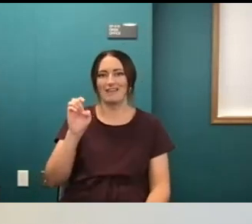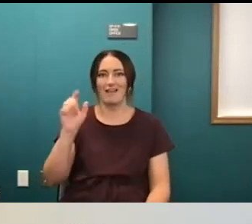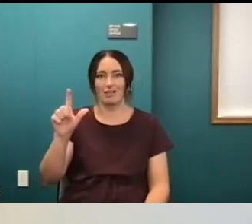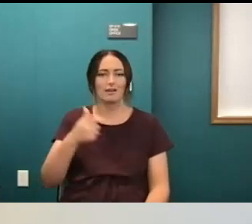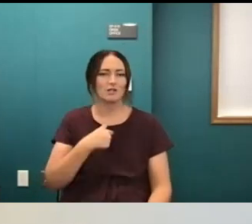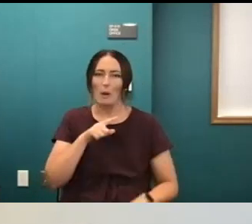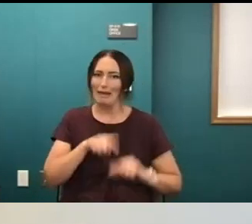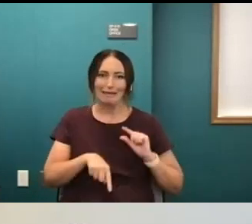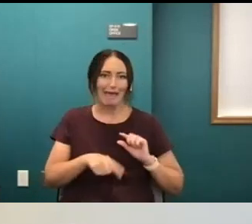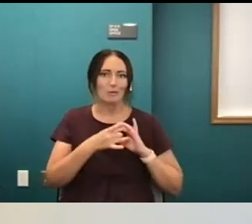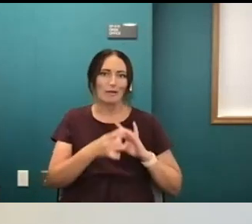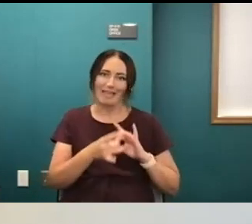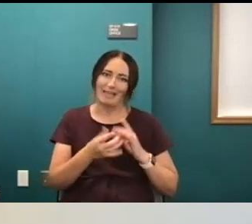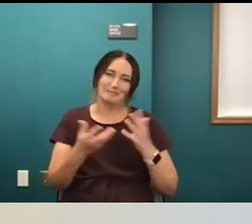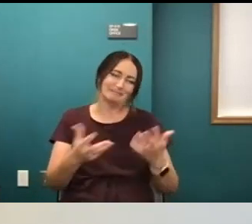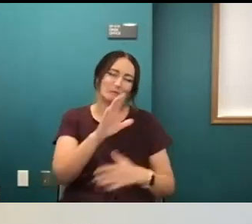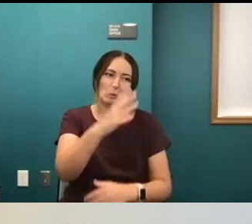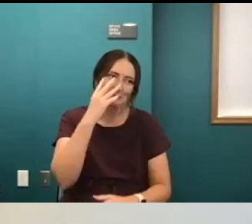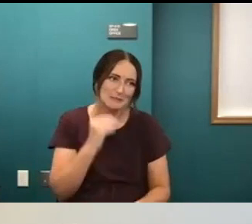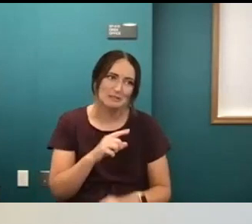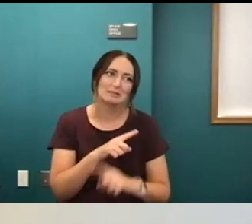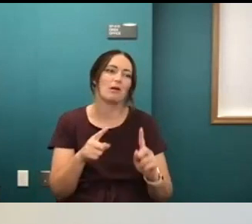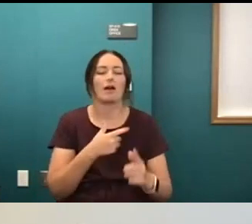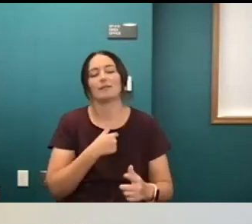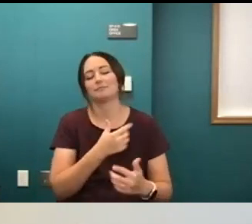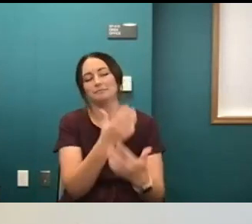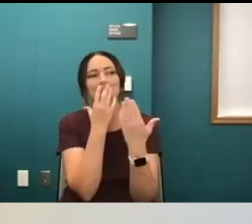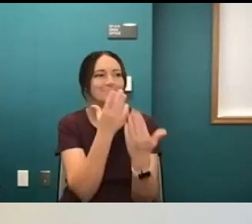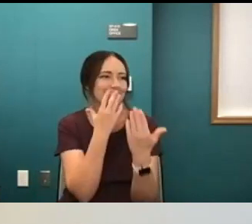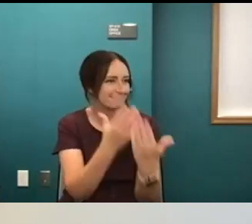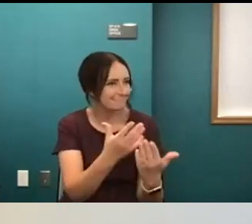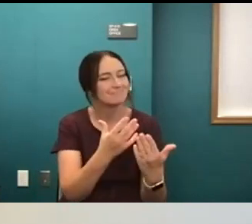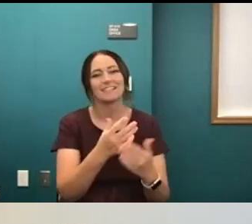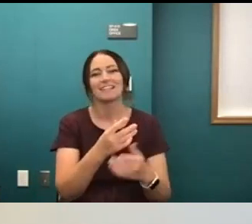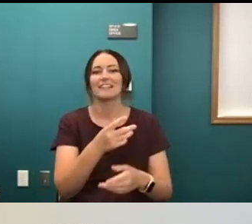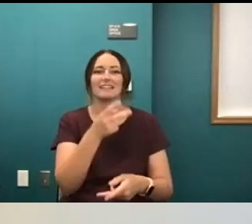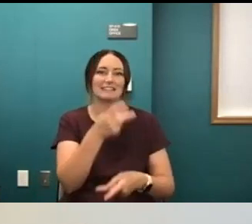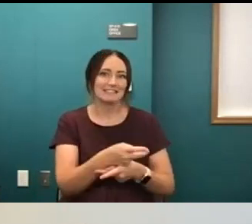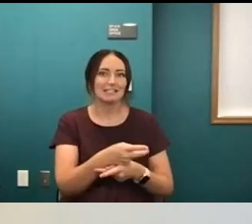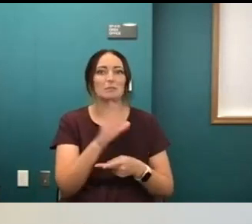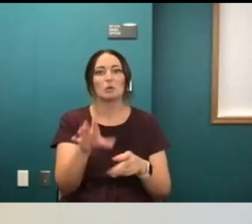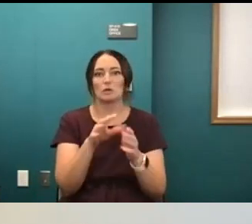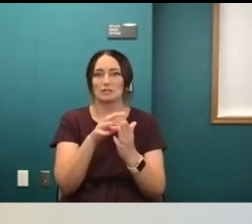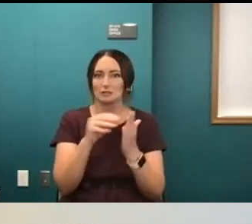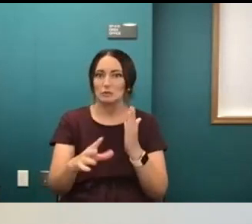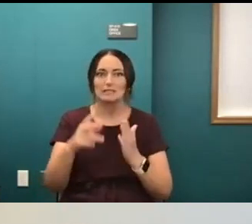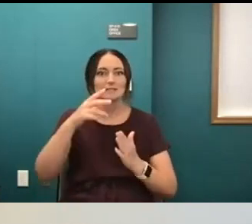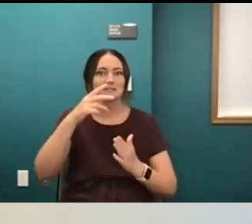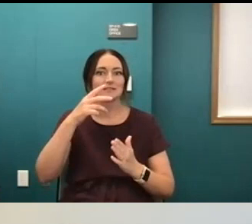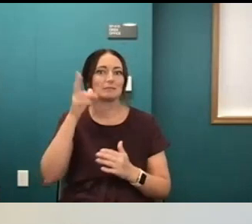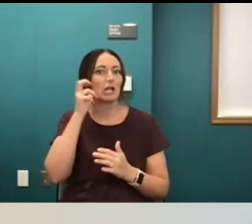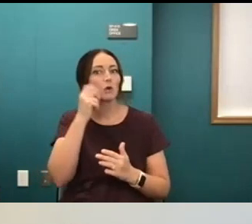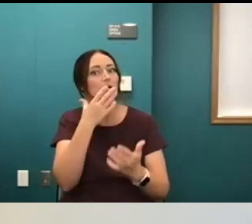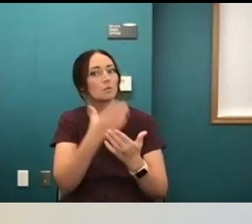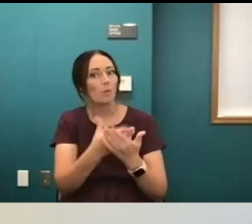seat specifically, I am incredibly indebted to you for helping to keep these kiddos hearing really well throughout the school day.